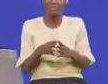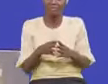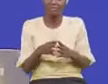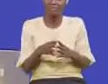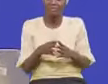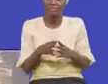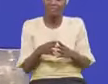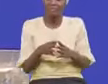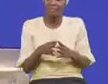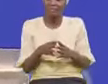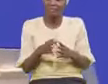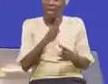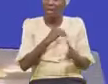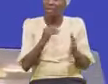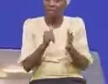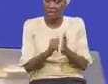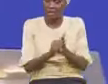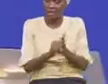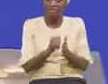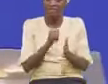sema.